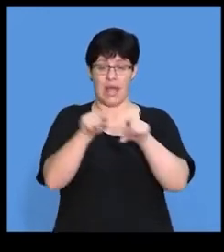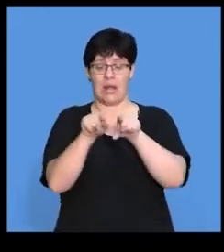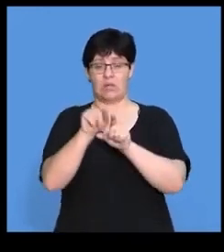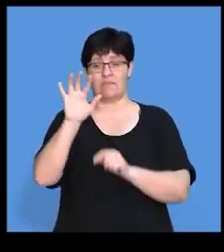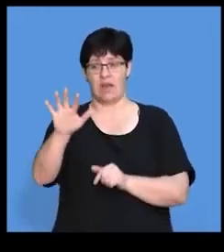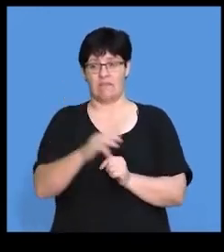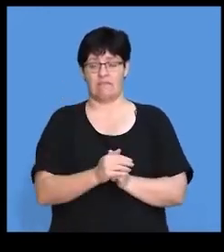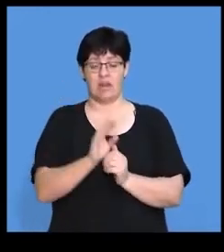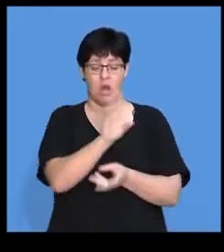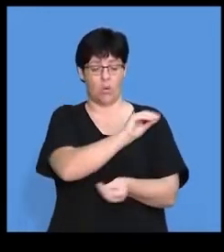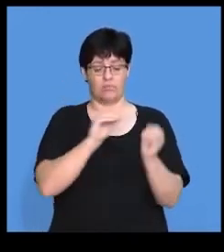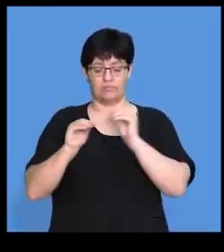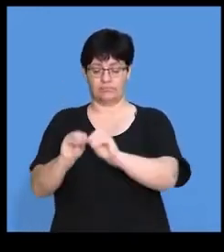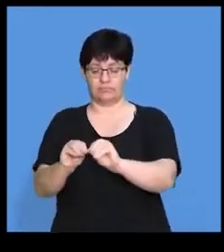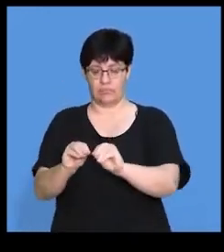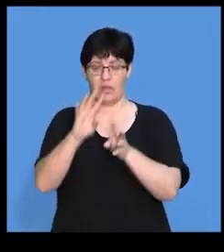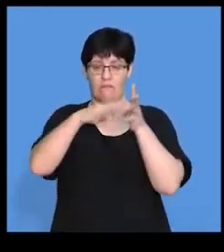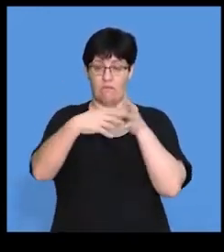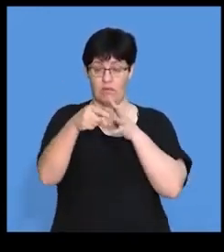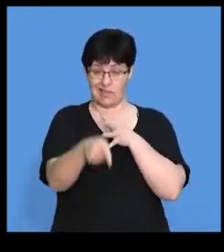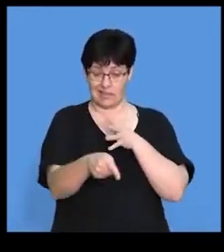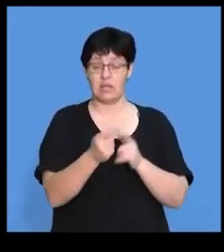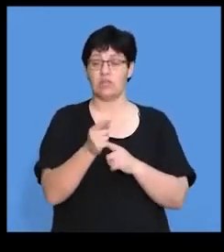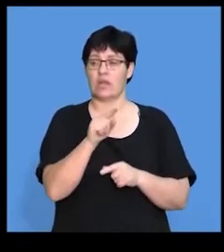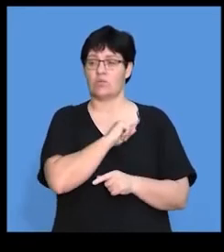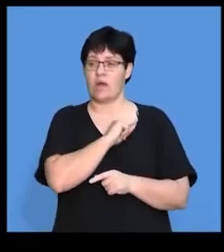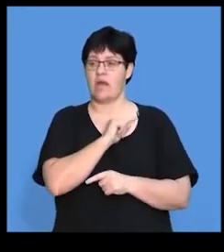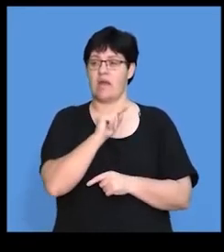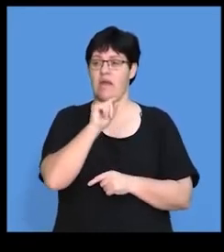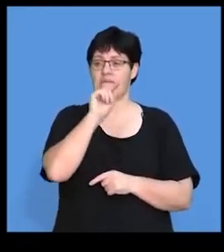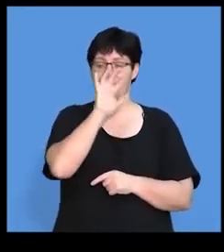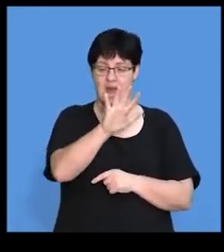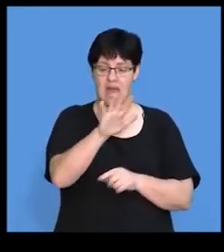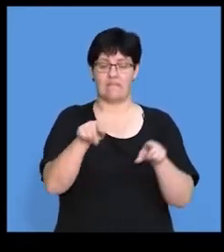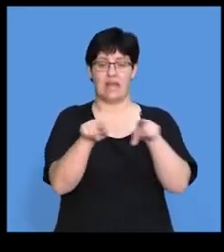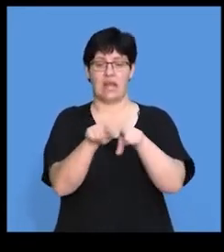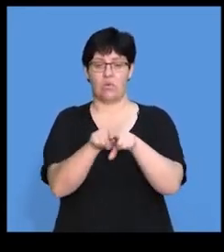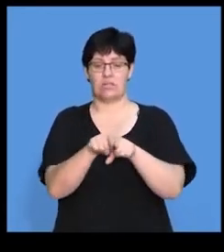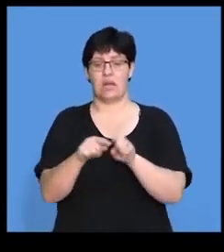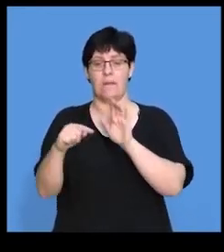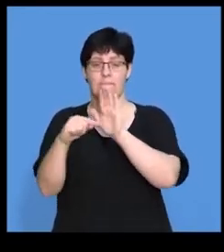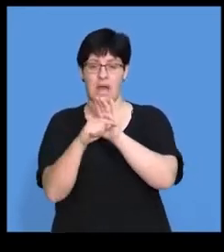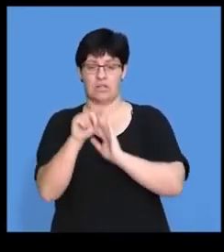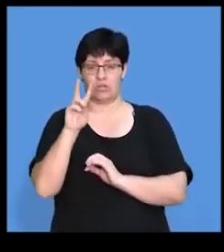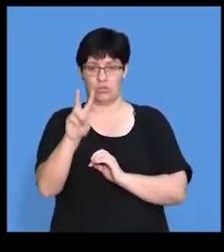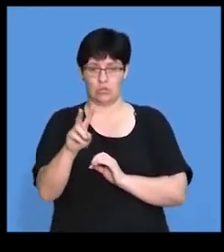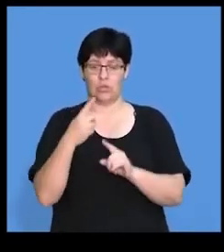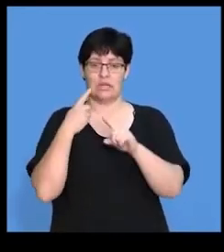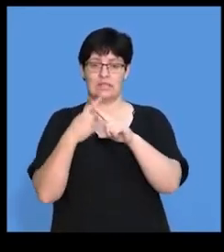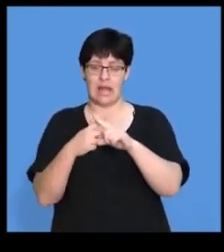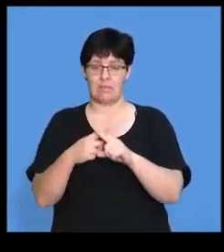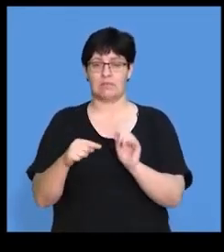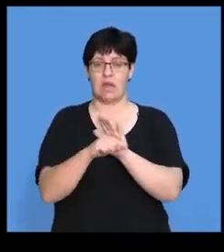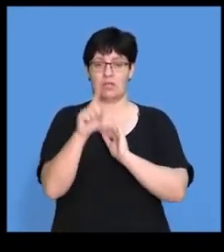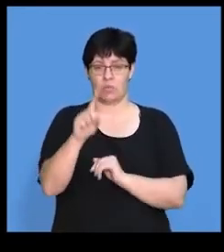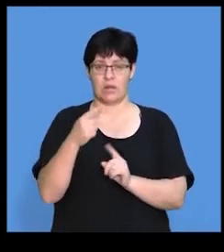going to substitute those into this equation. So therefore, 5 is equal to minus 2 times minus